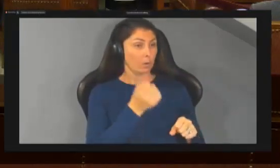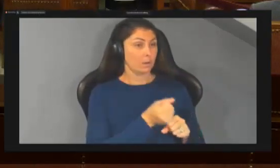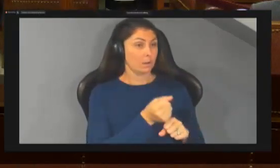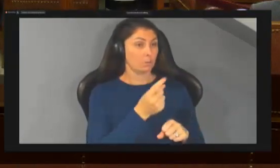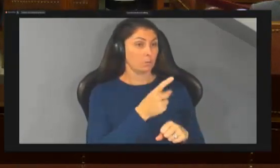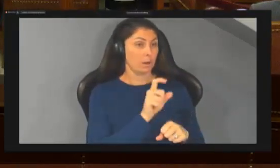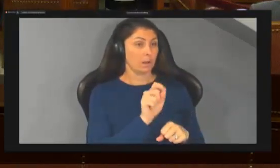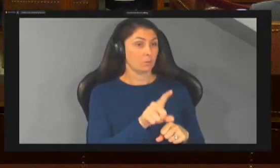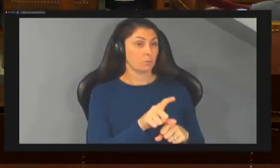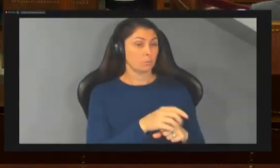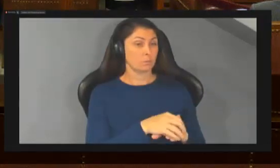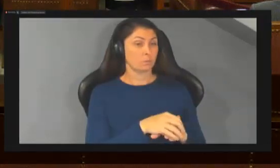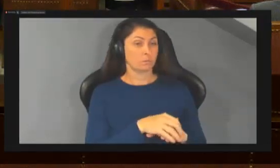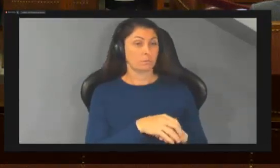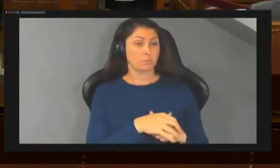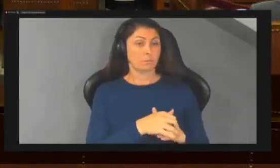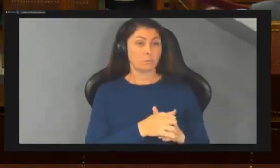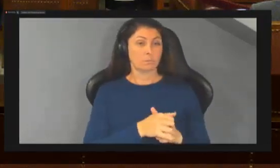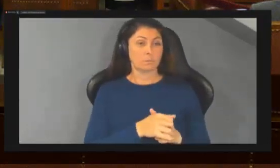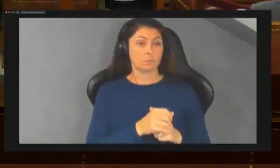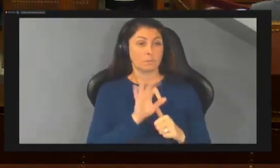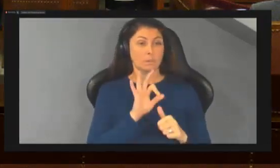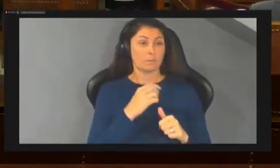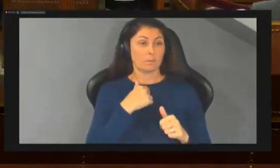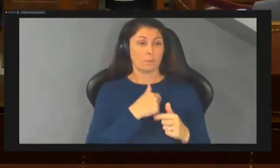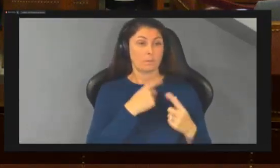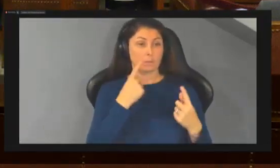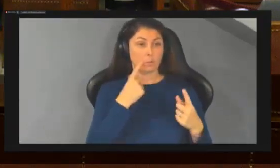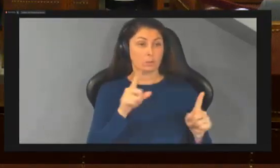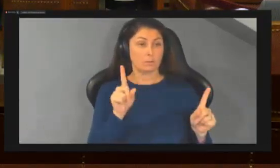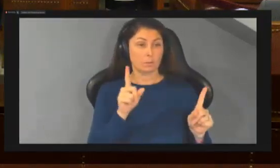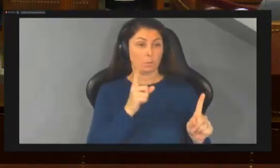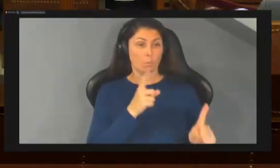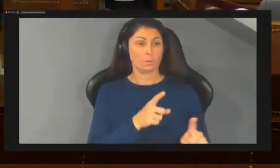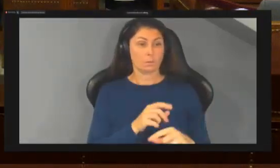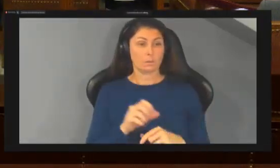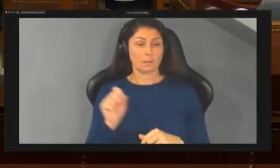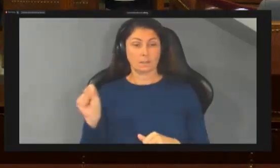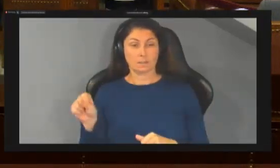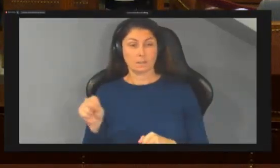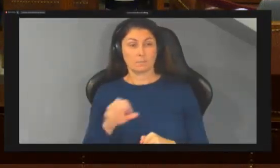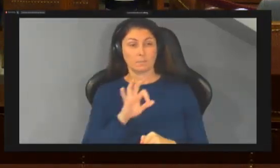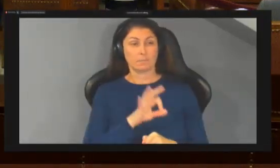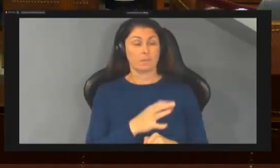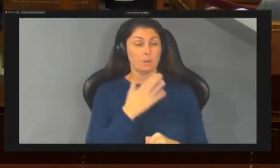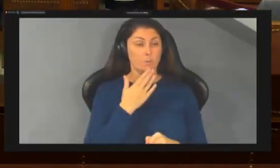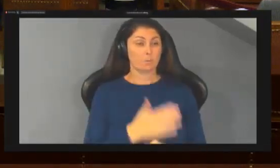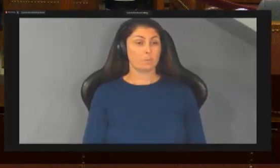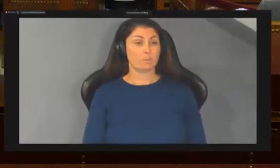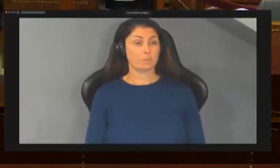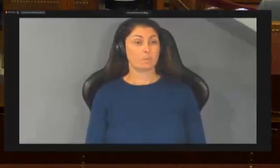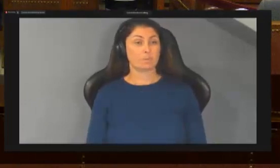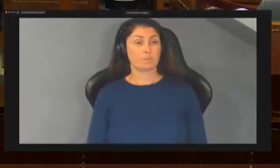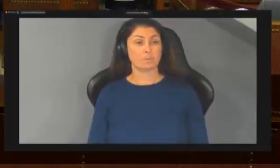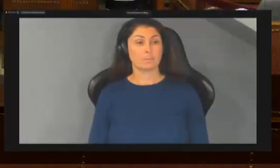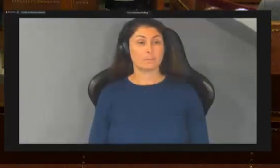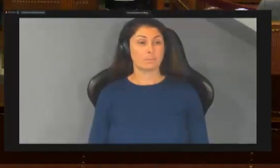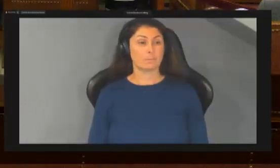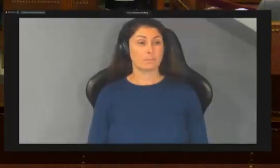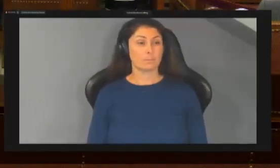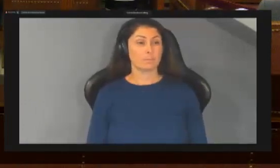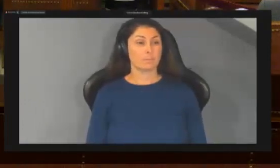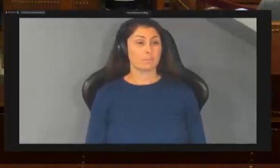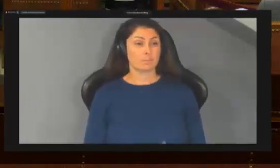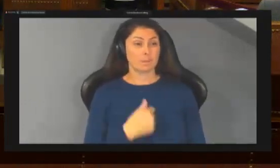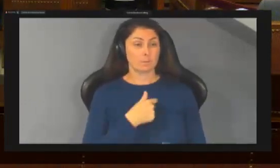you if we've achieved the goals. Yes. Okay, thank you. Thank you. I'll support.